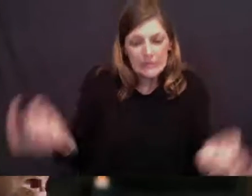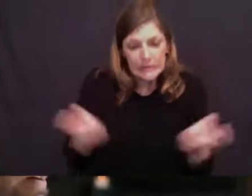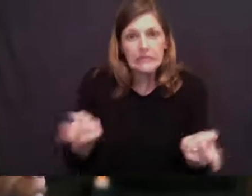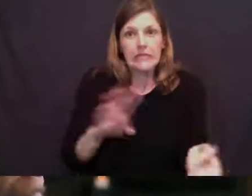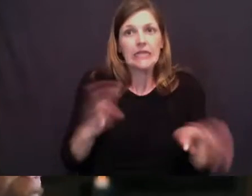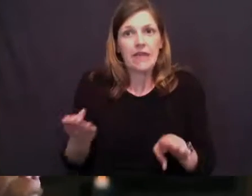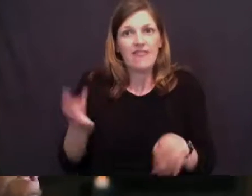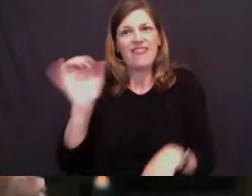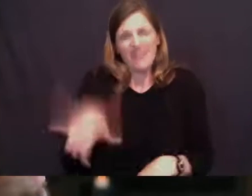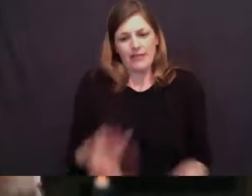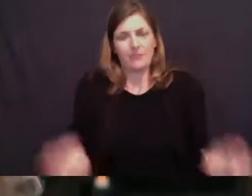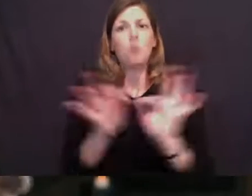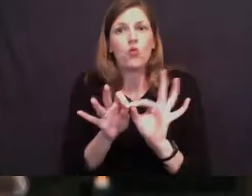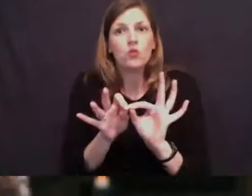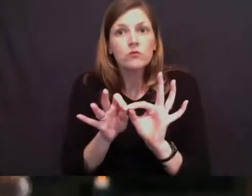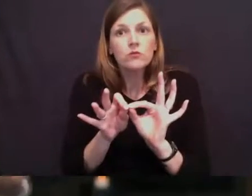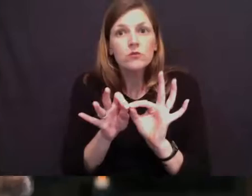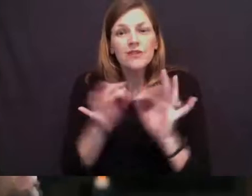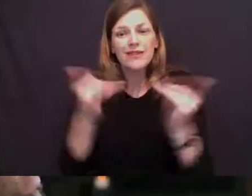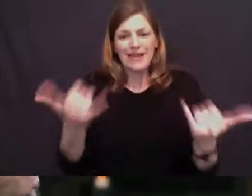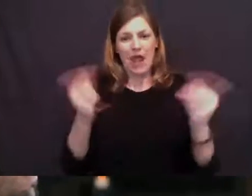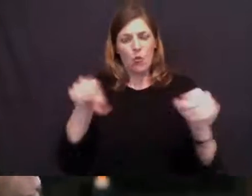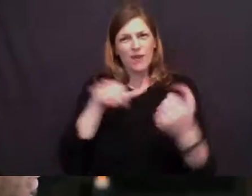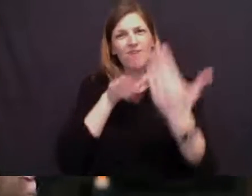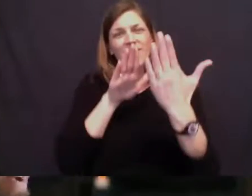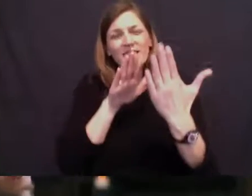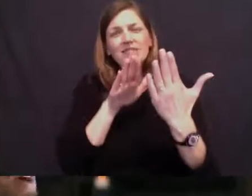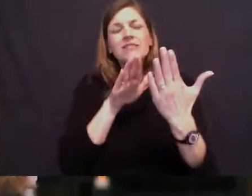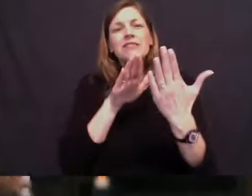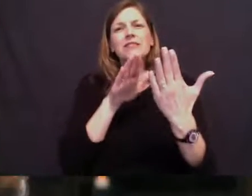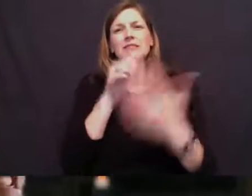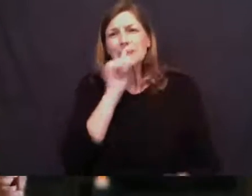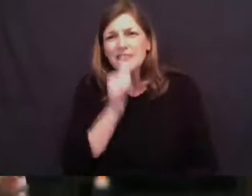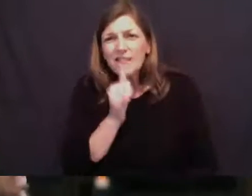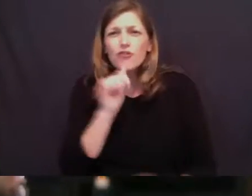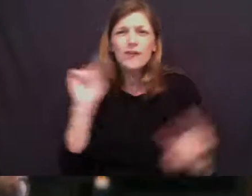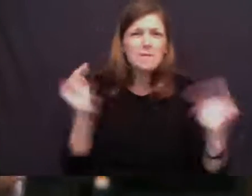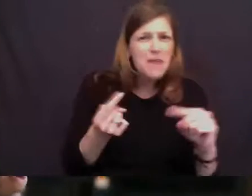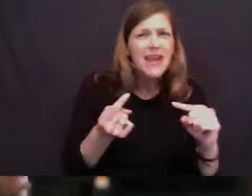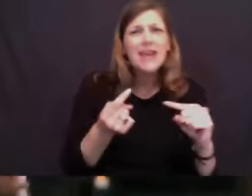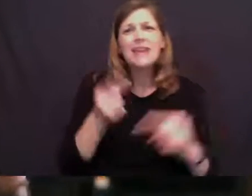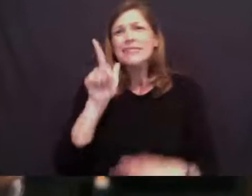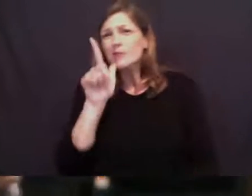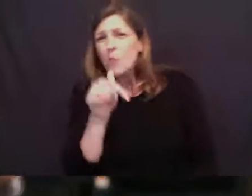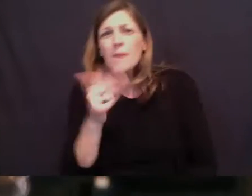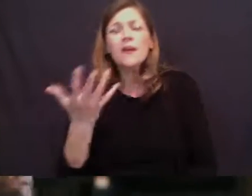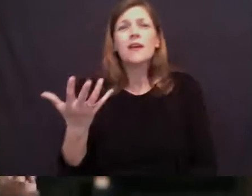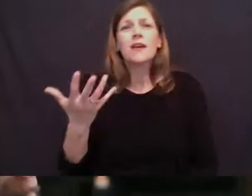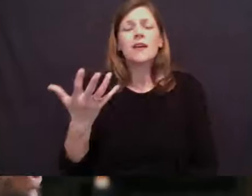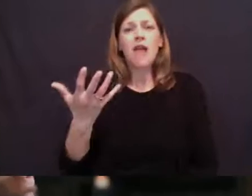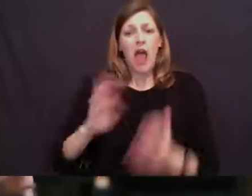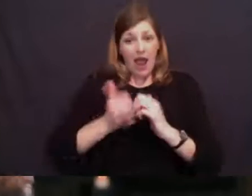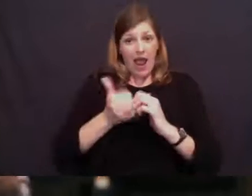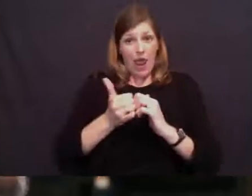what matters. And now we can face sin, or we can face suffering and pain and disappointment through faith